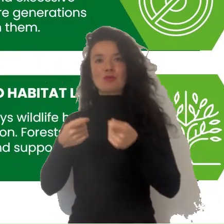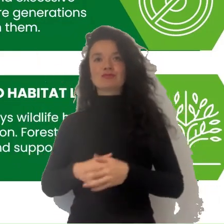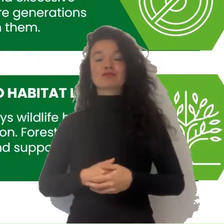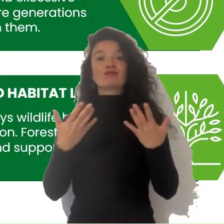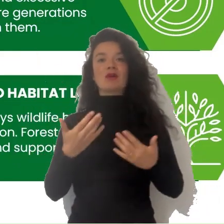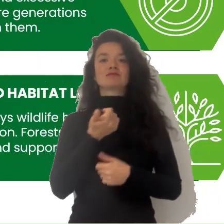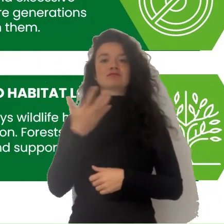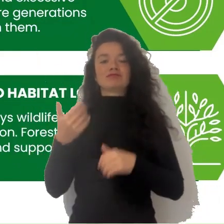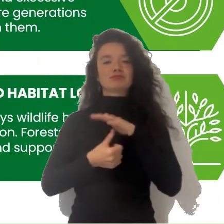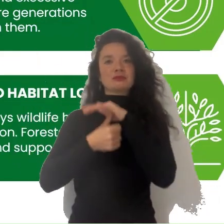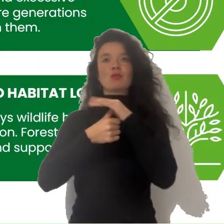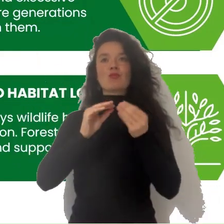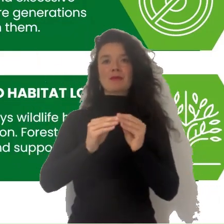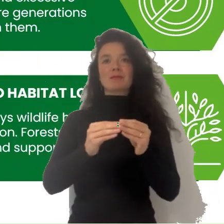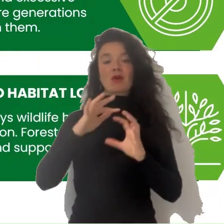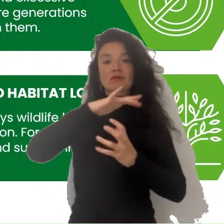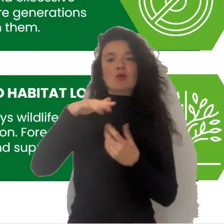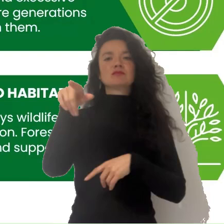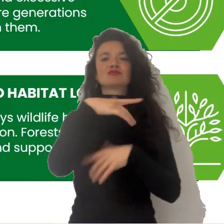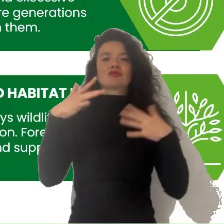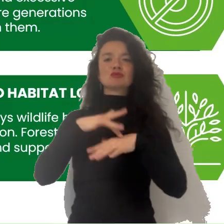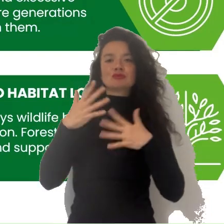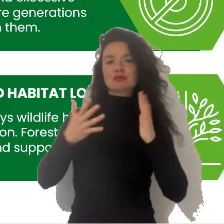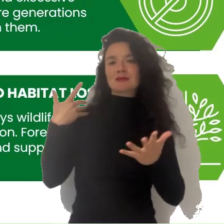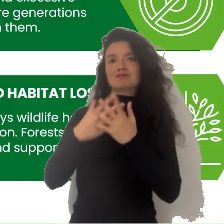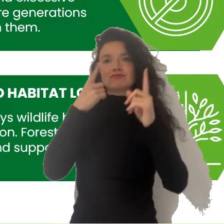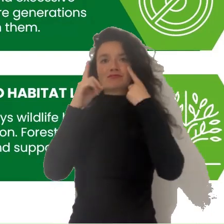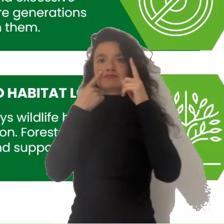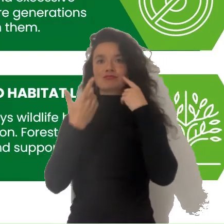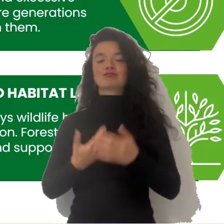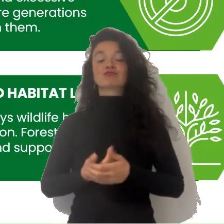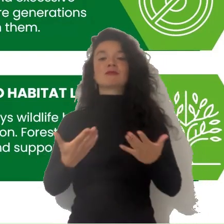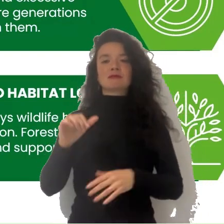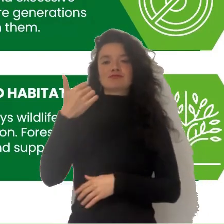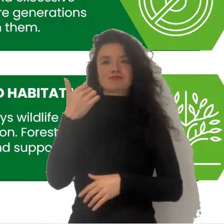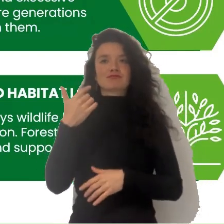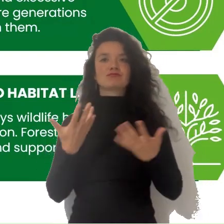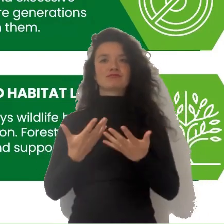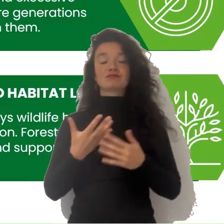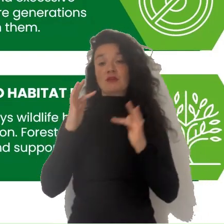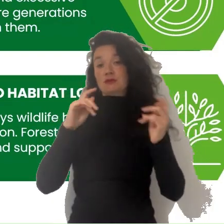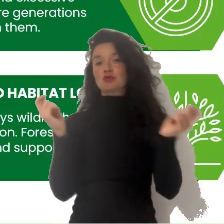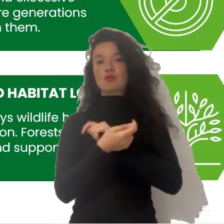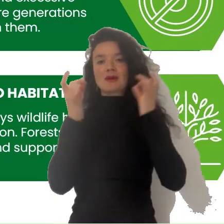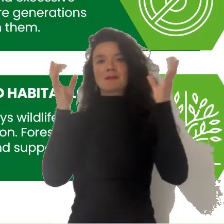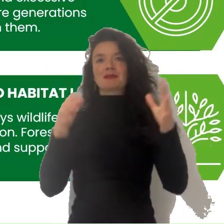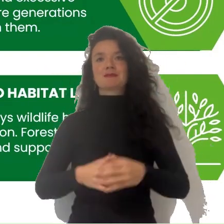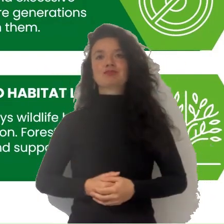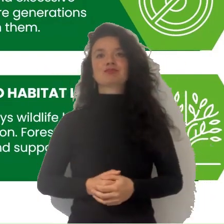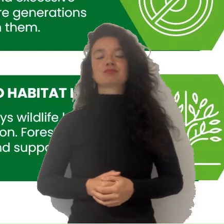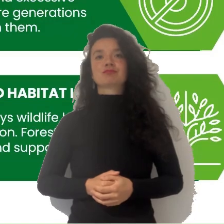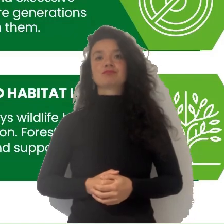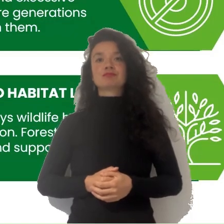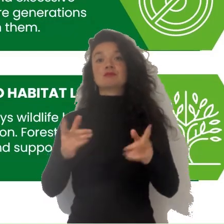extreme weather. It may cause melting glaciers and rising sea levels. We'll